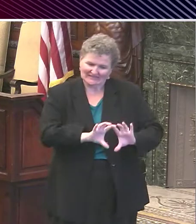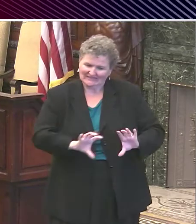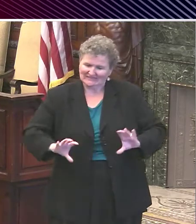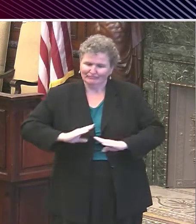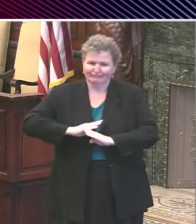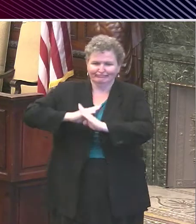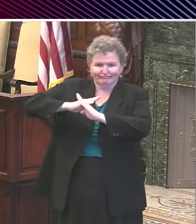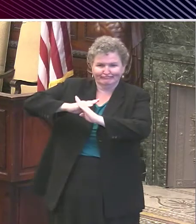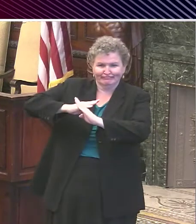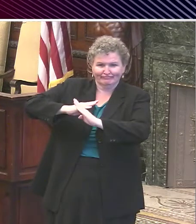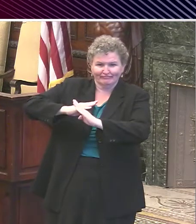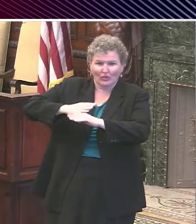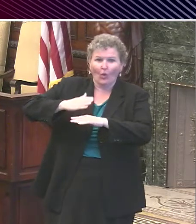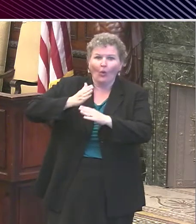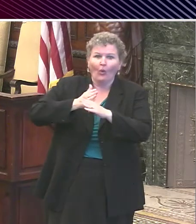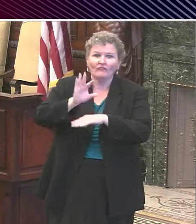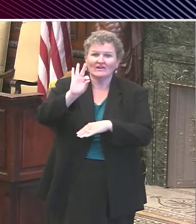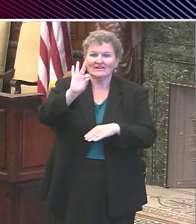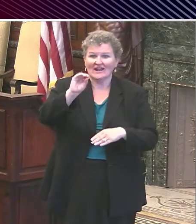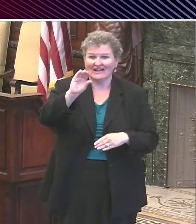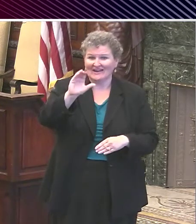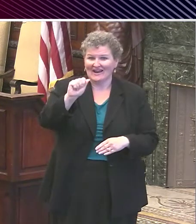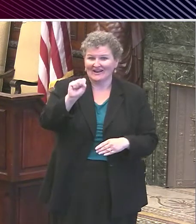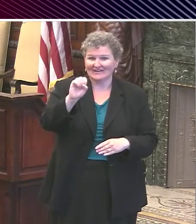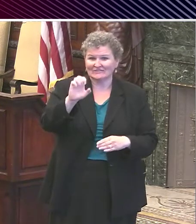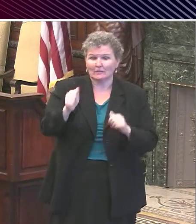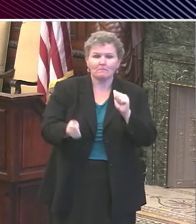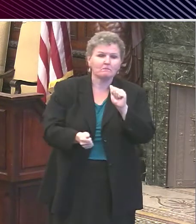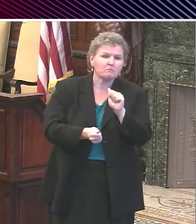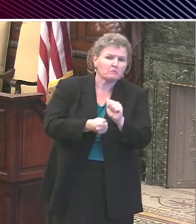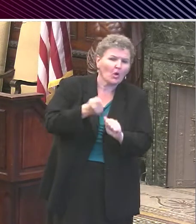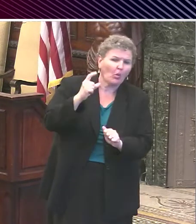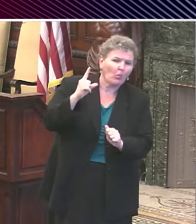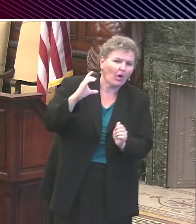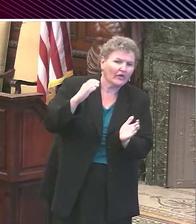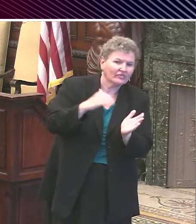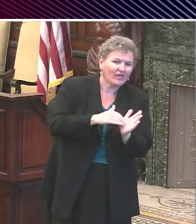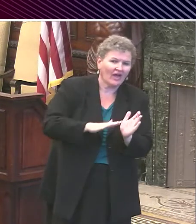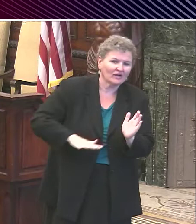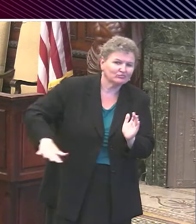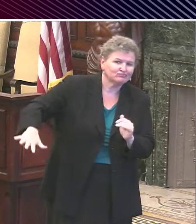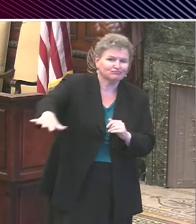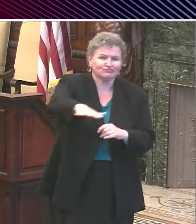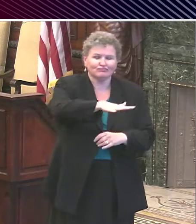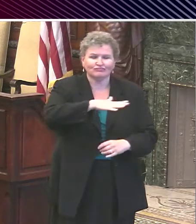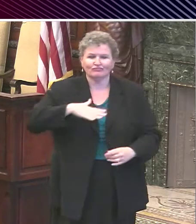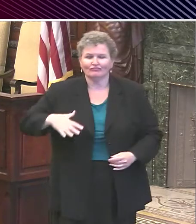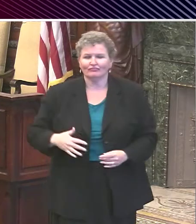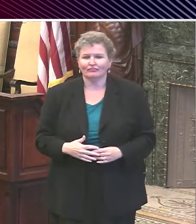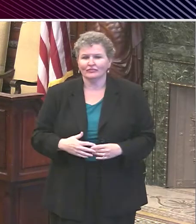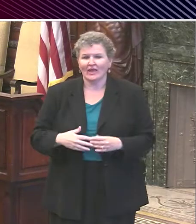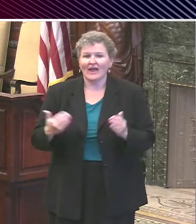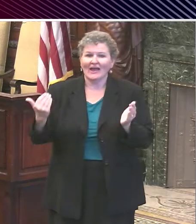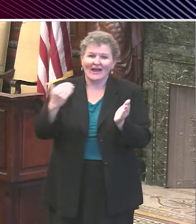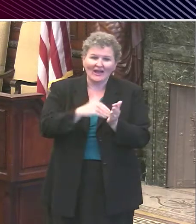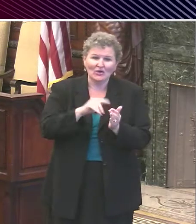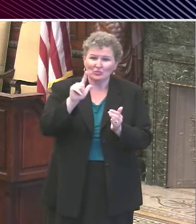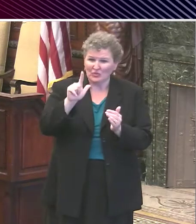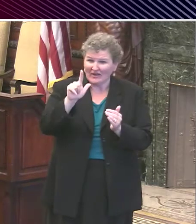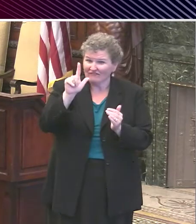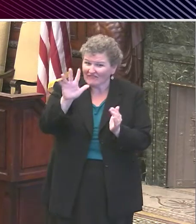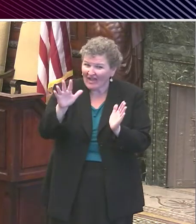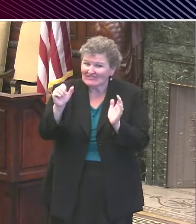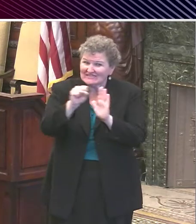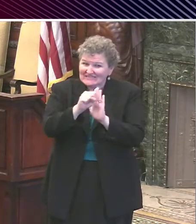than 90 cases of COVID per 100,000 residents over the past week. So let me repeat that, 25 states and it's